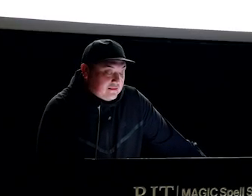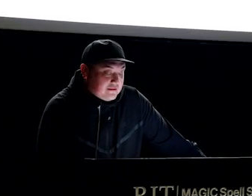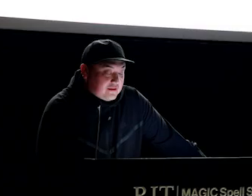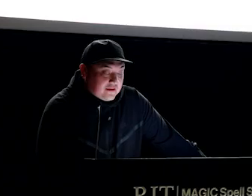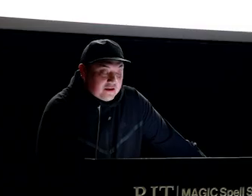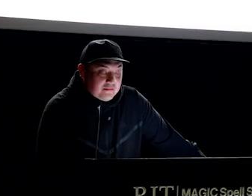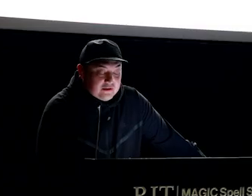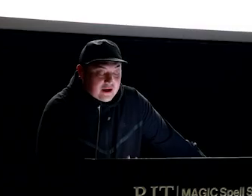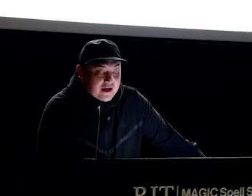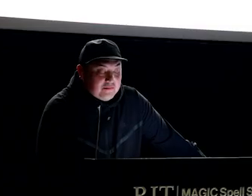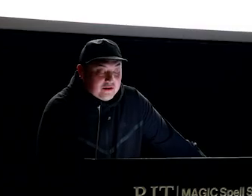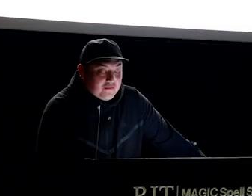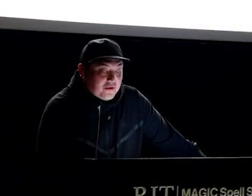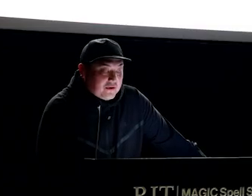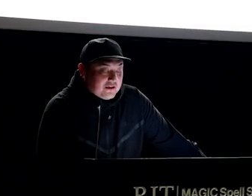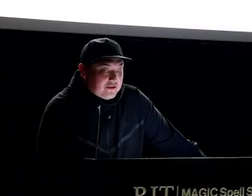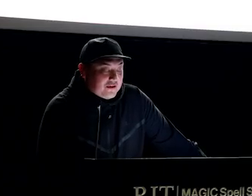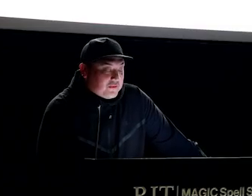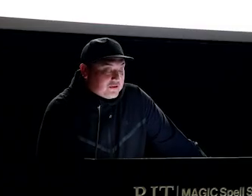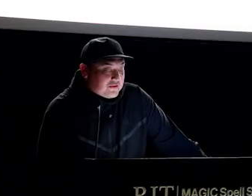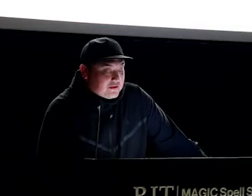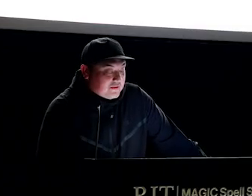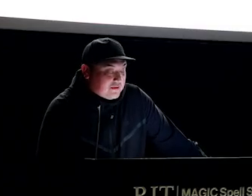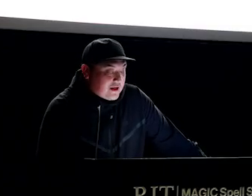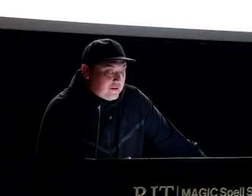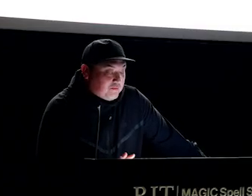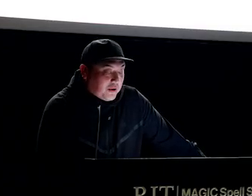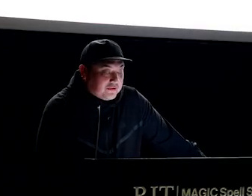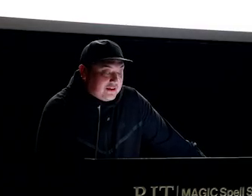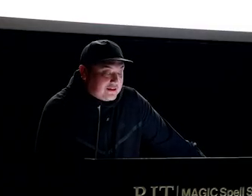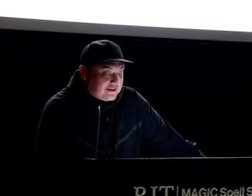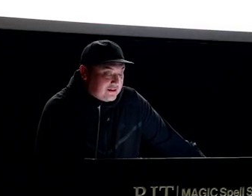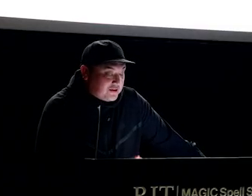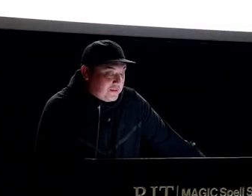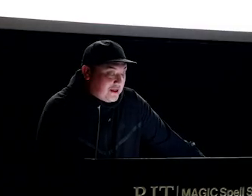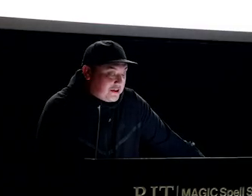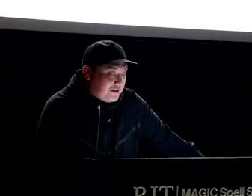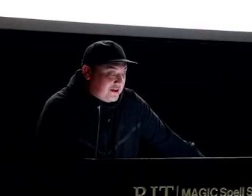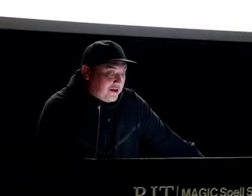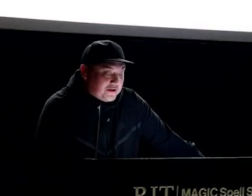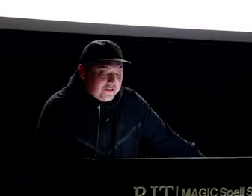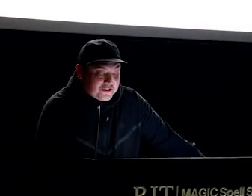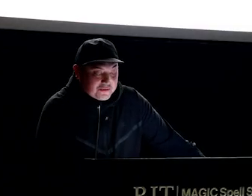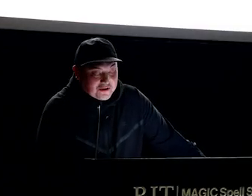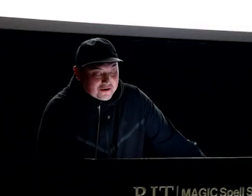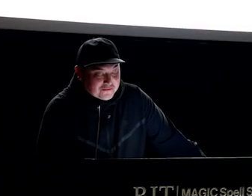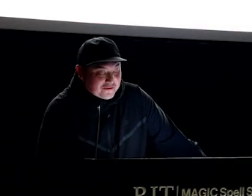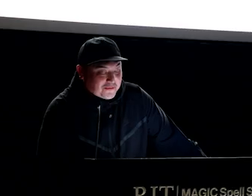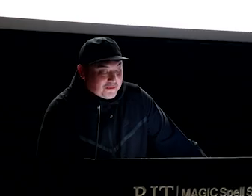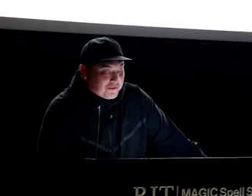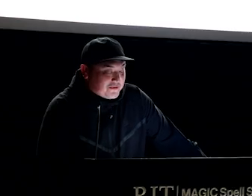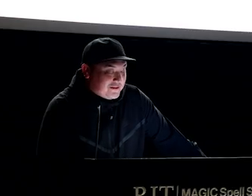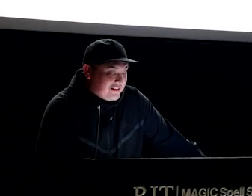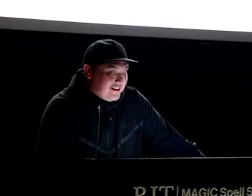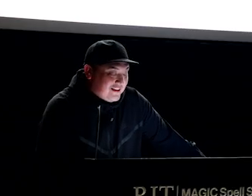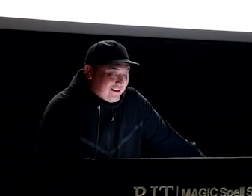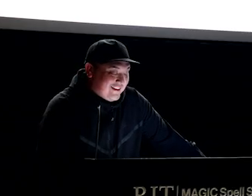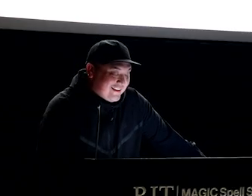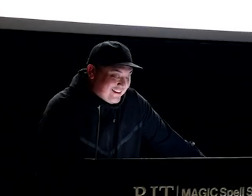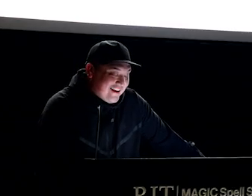the admin wrote on their notes that boldness, determination, and utter disregard for the